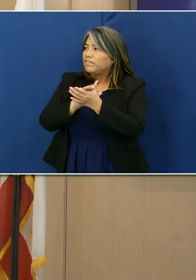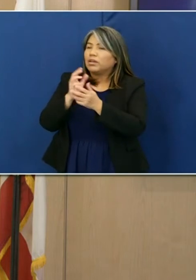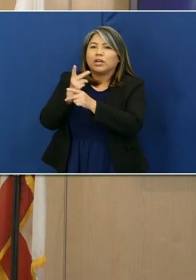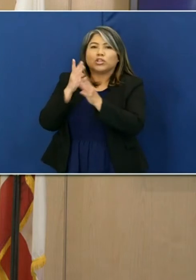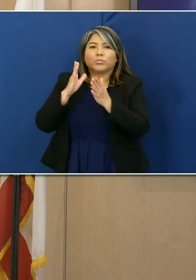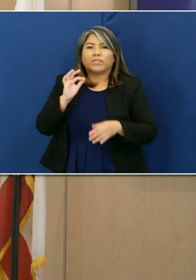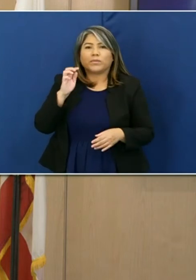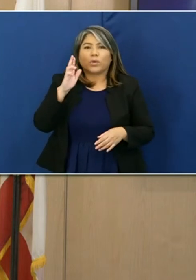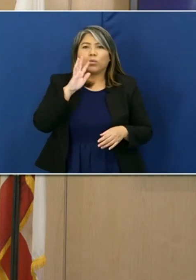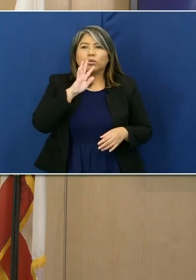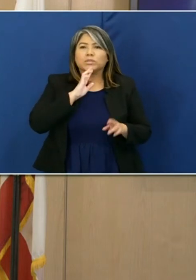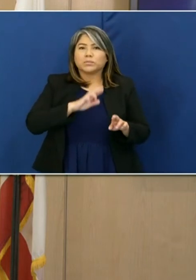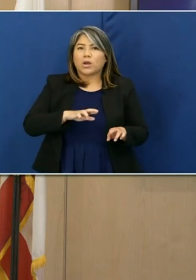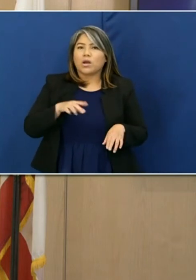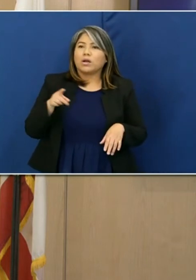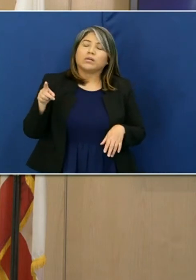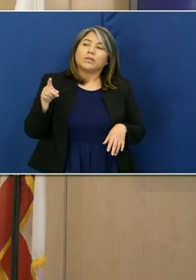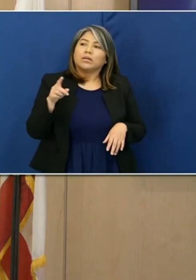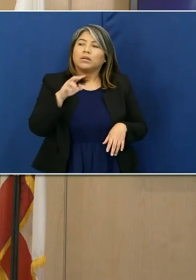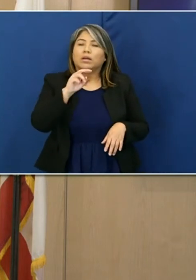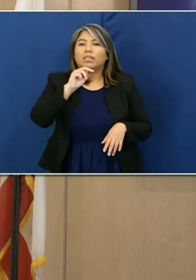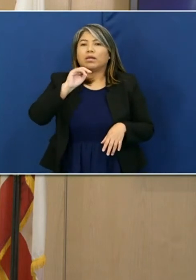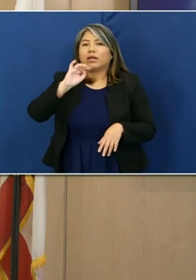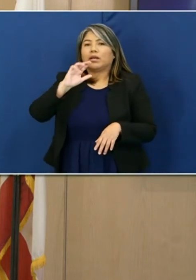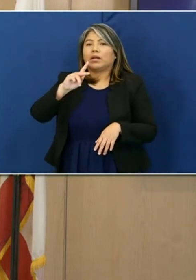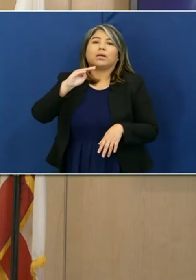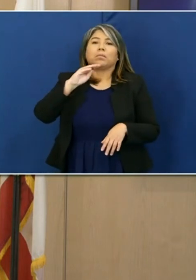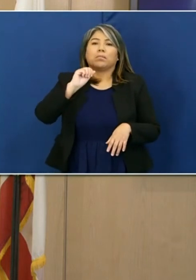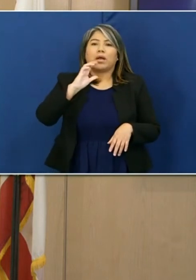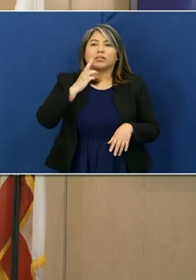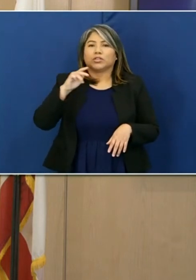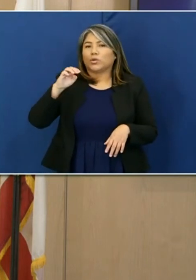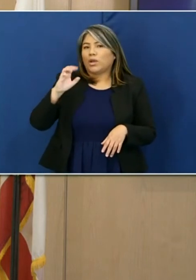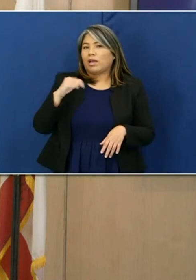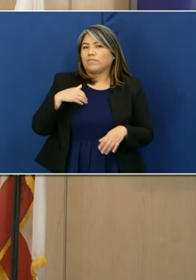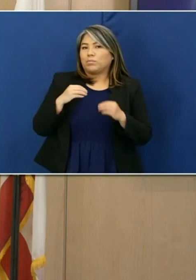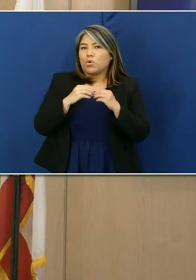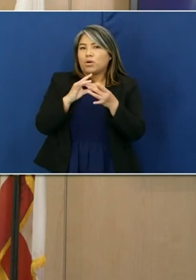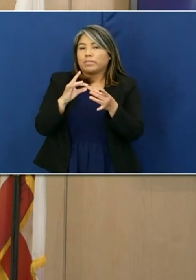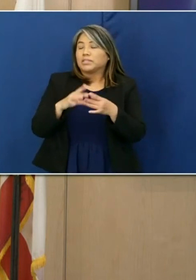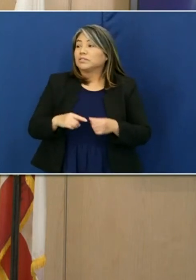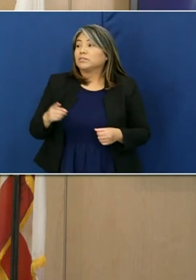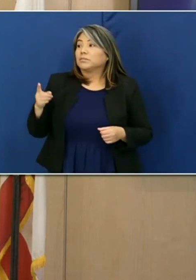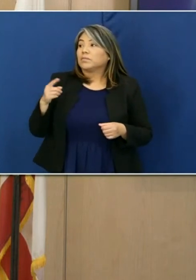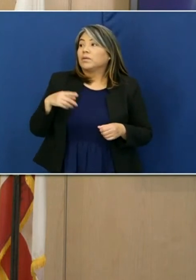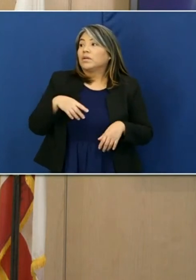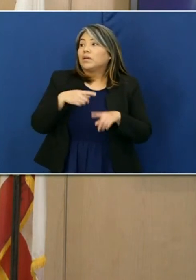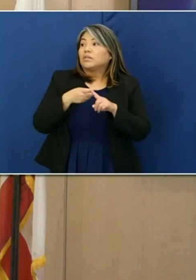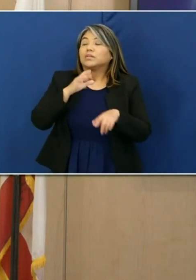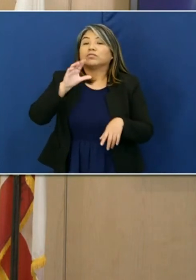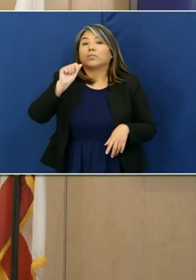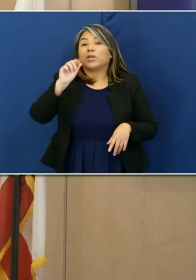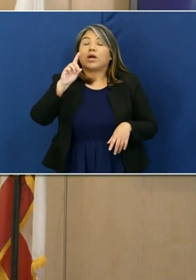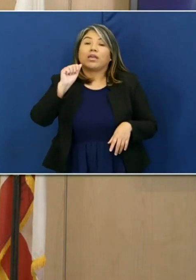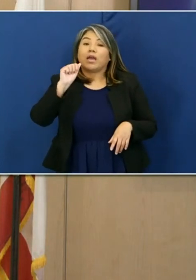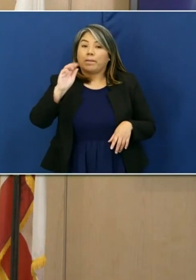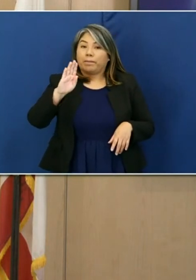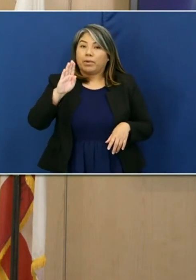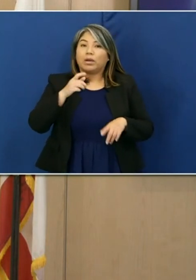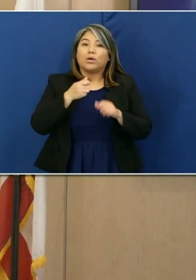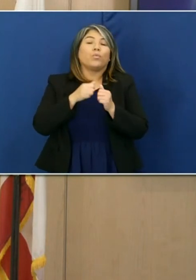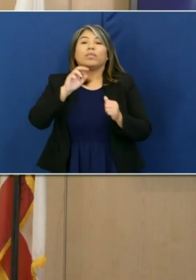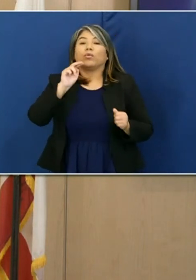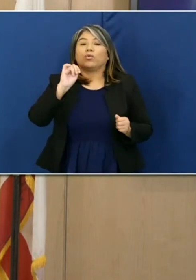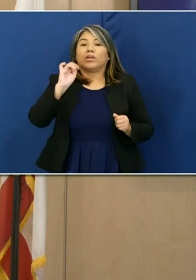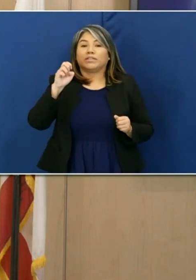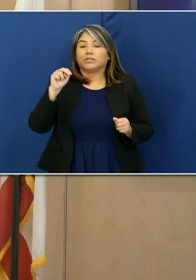Supervisor Fletcher is going to respond to that, and Nick Mascione may have some additional comments. So this question is from Claudio Buccio with Univision.